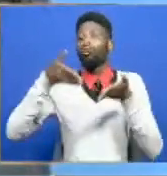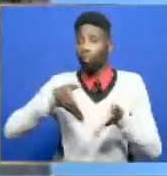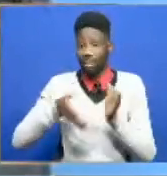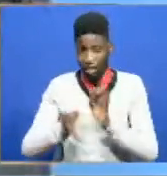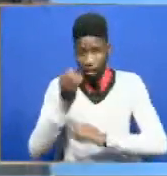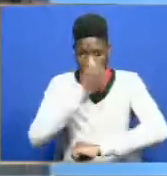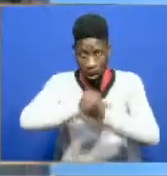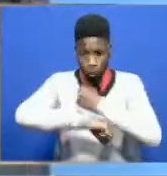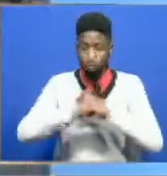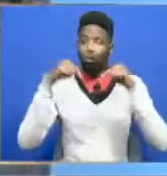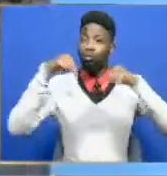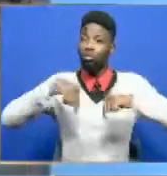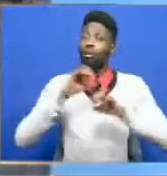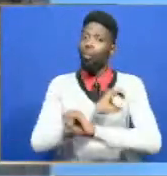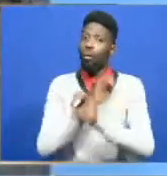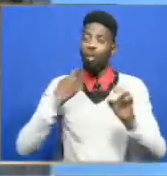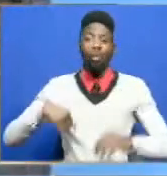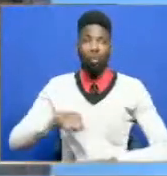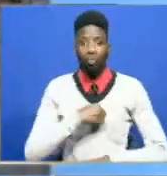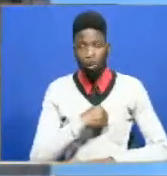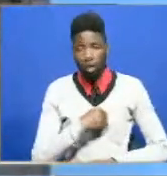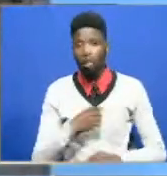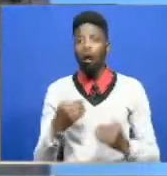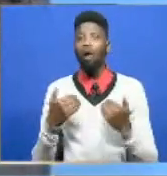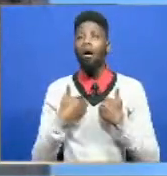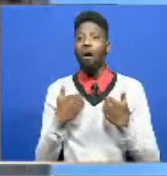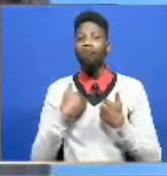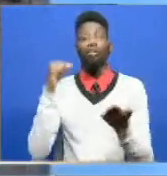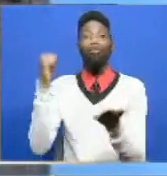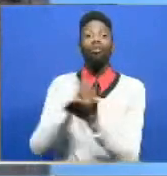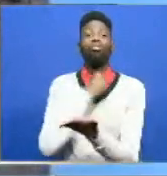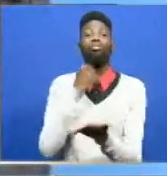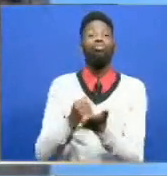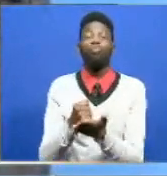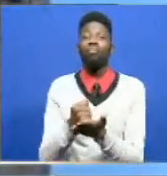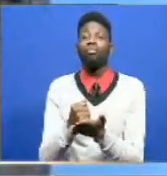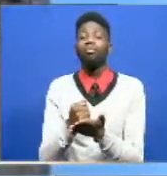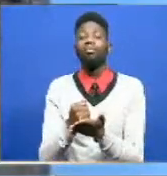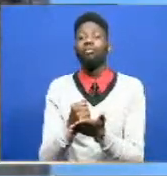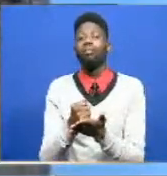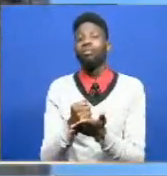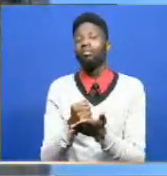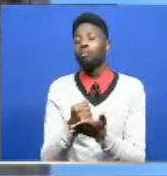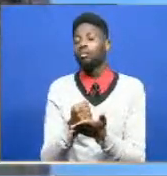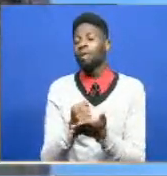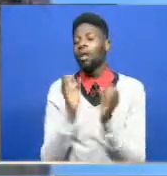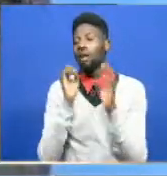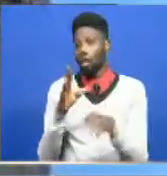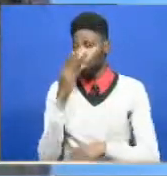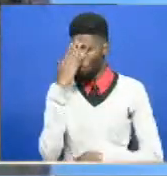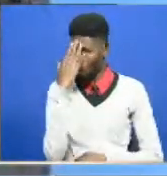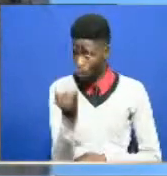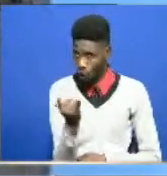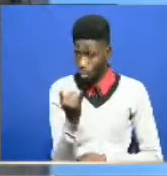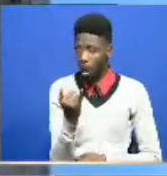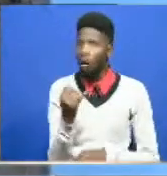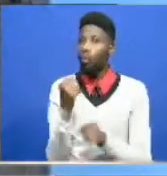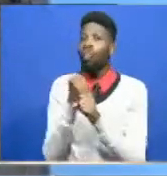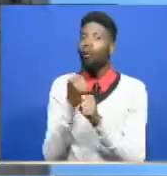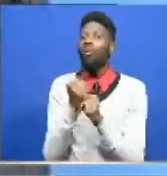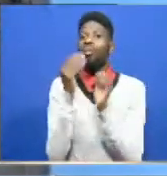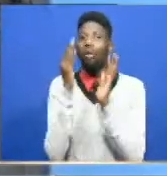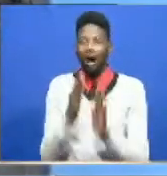today, we shall not have anything called Postal Corporation of Kenya, because the employees are bleeding.